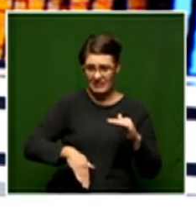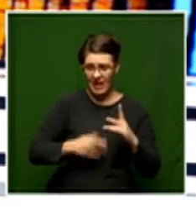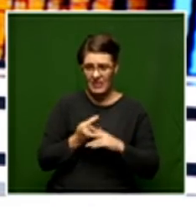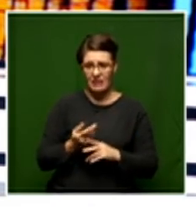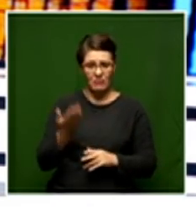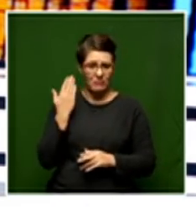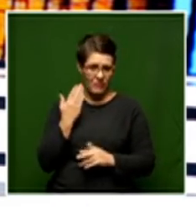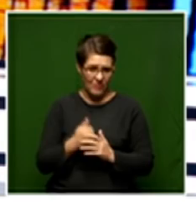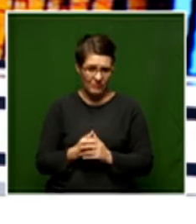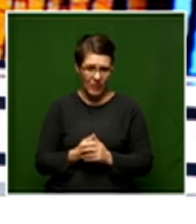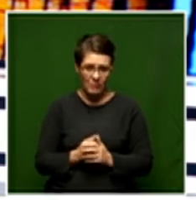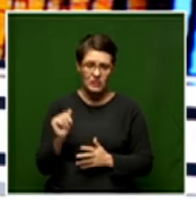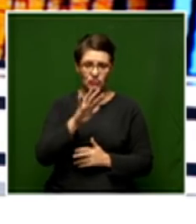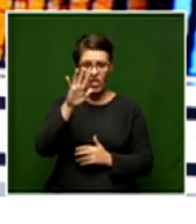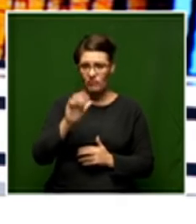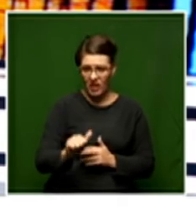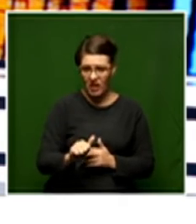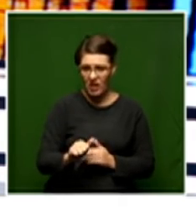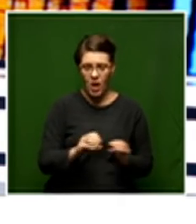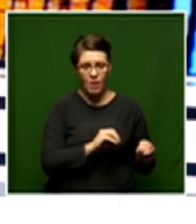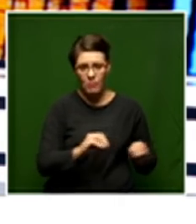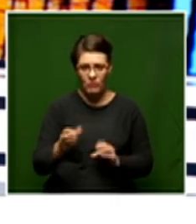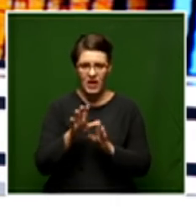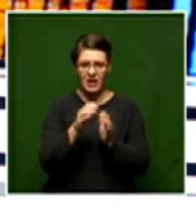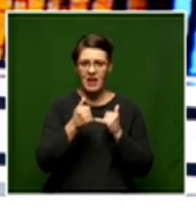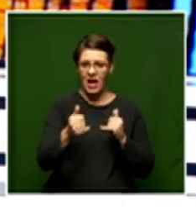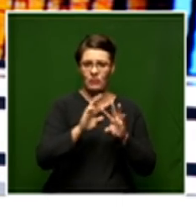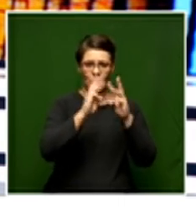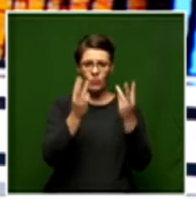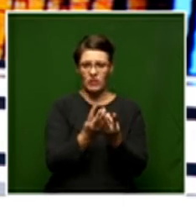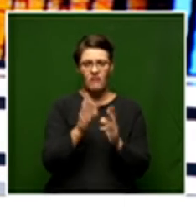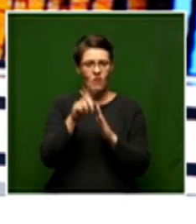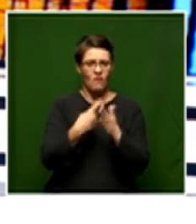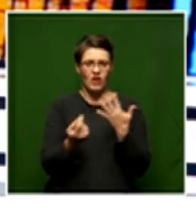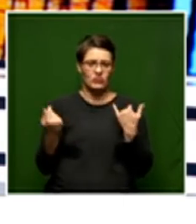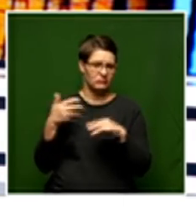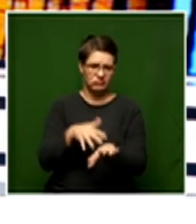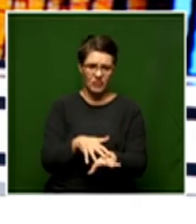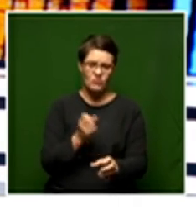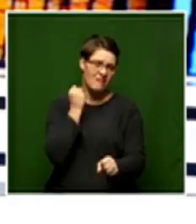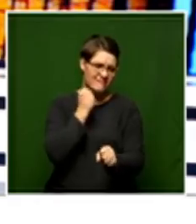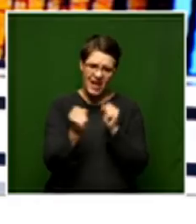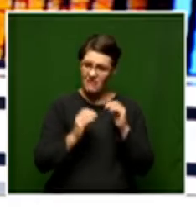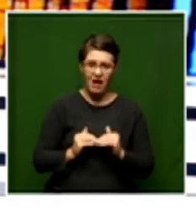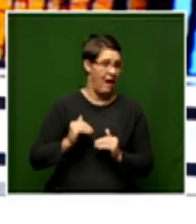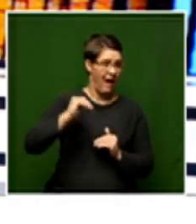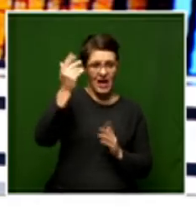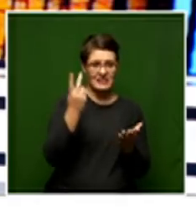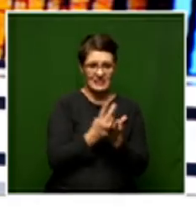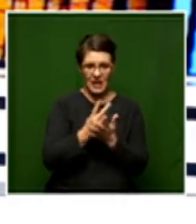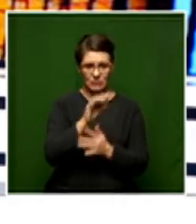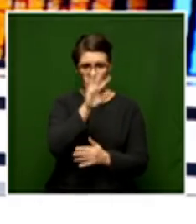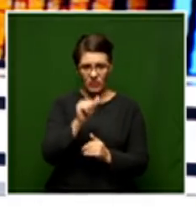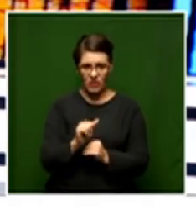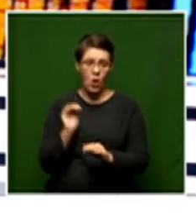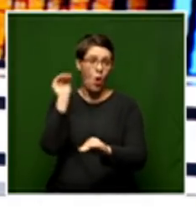turnout. But, South Africa, I suppose, moving in line with the rest of the world for voter turnout, you never get get such high turnouts as you do in South Africa,